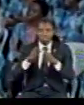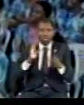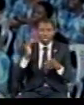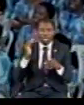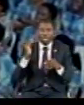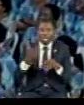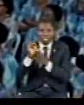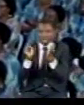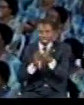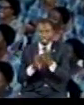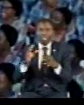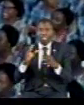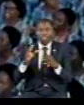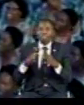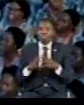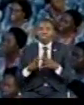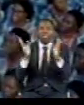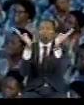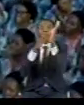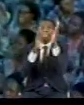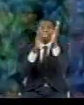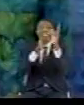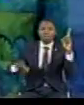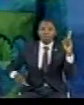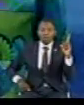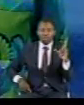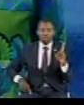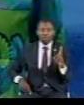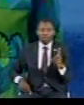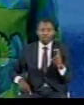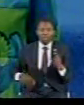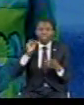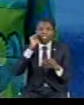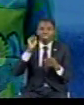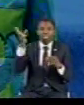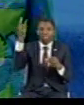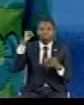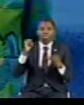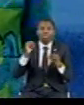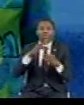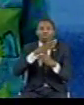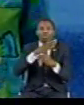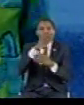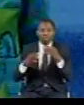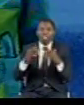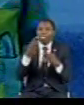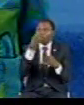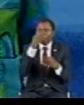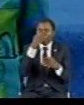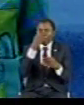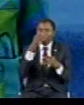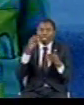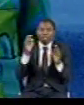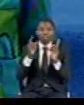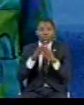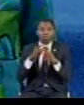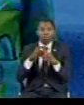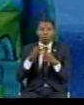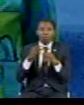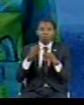Lord. I said, praise the Lord. She was completely blind to the point that through her dreams, she would